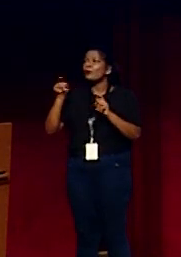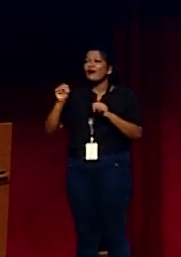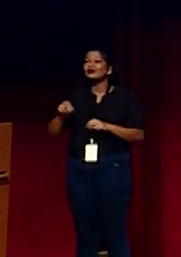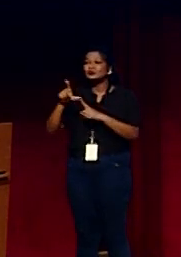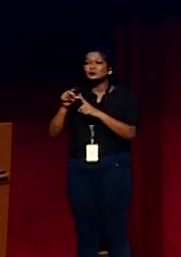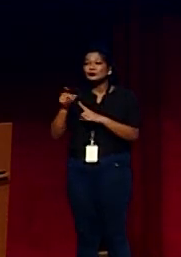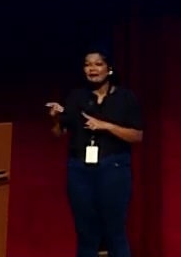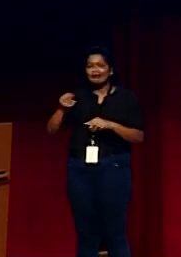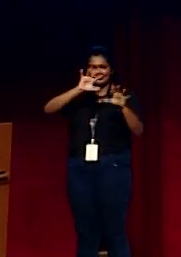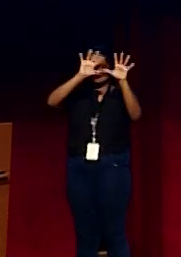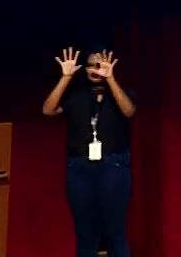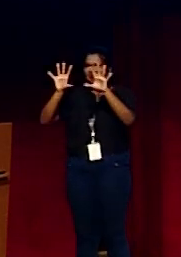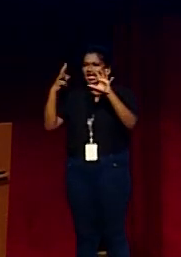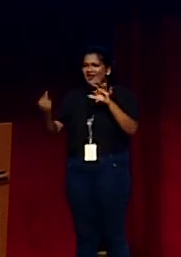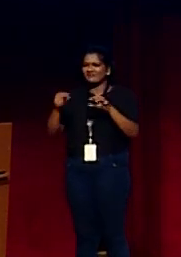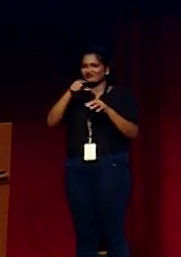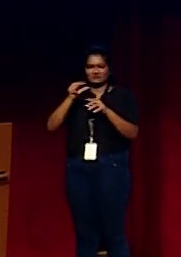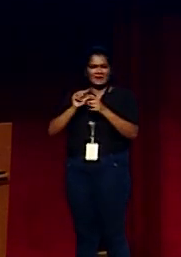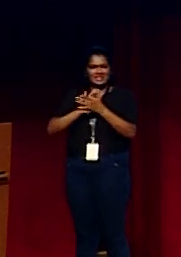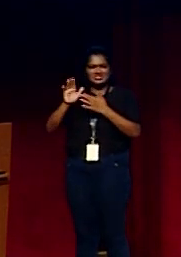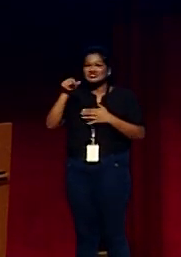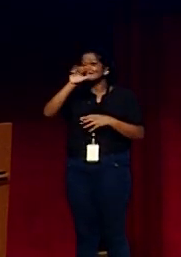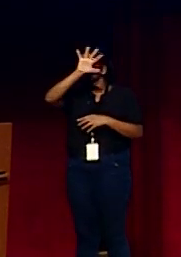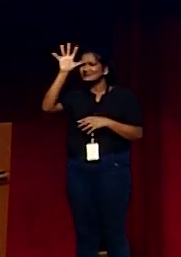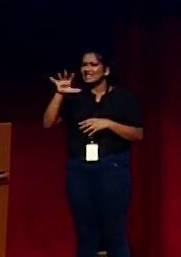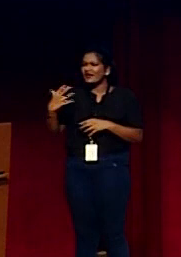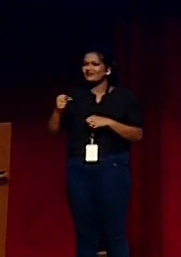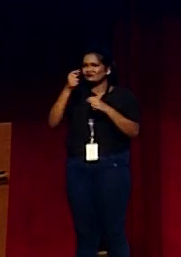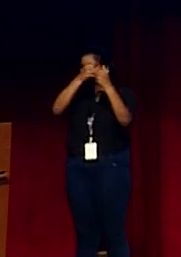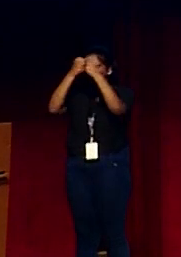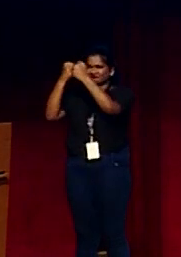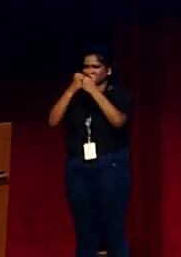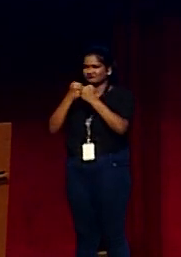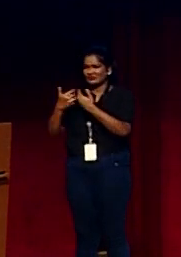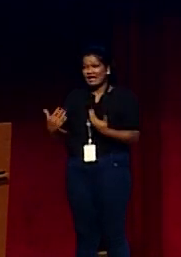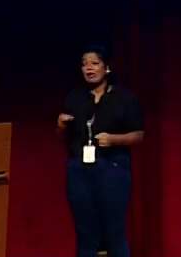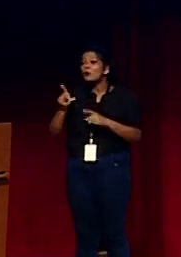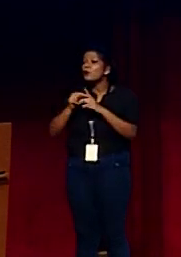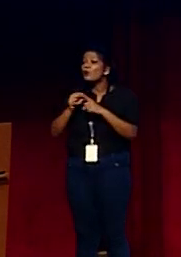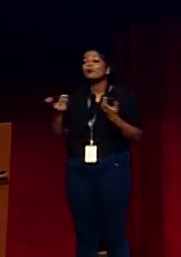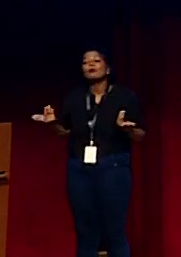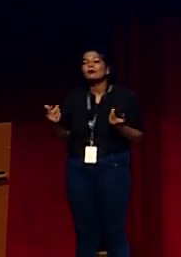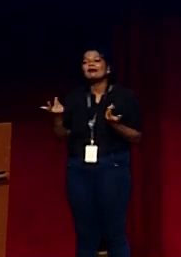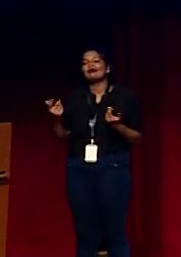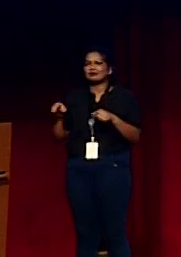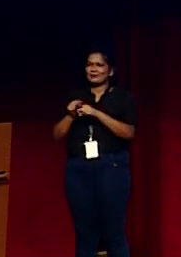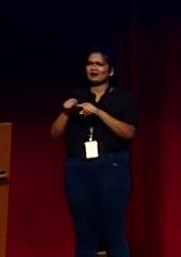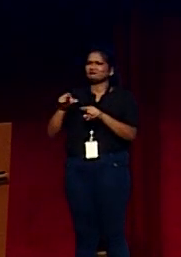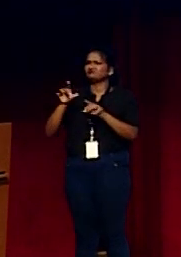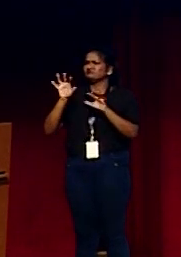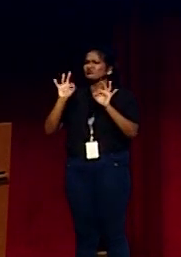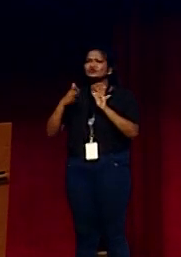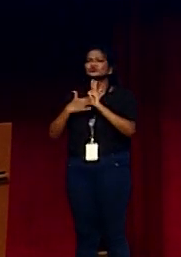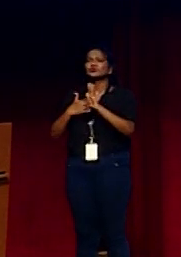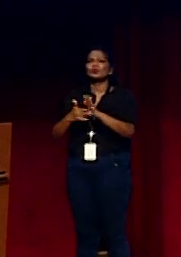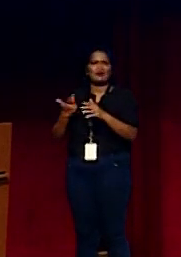is they get all these in BNGs. They want all text for it. And then what else is in there is effectively